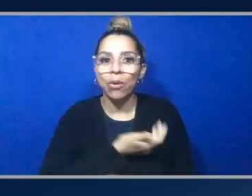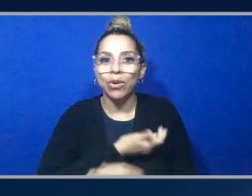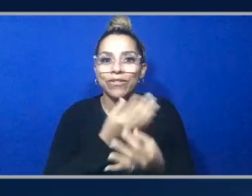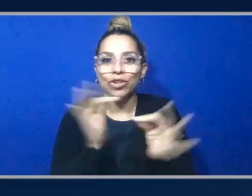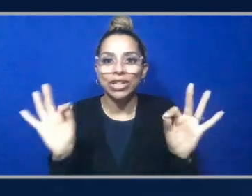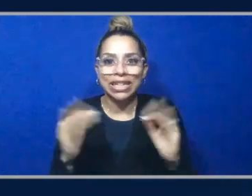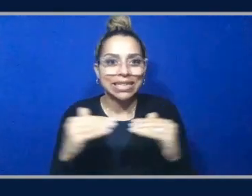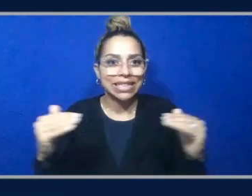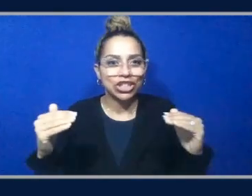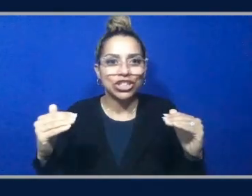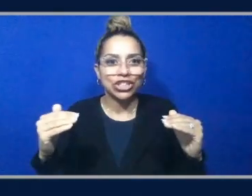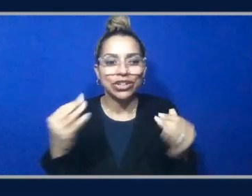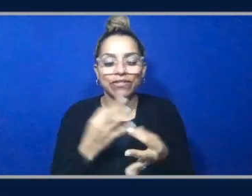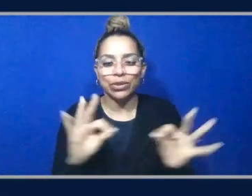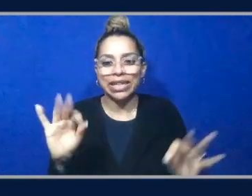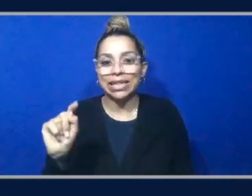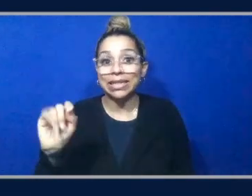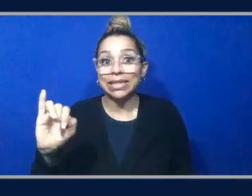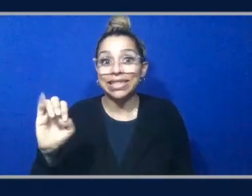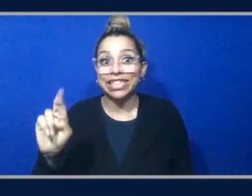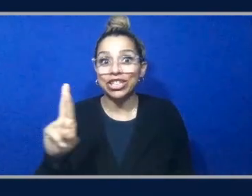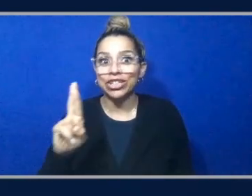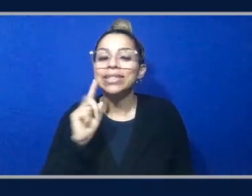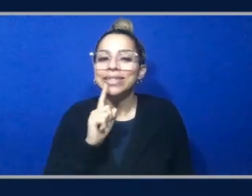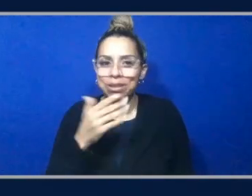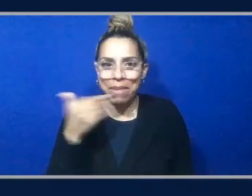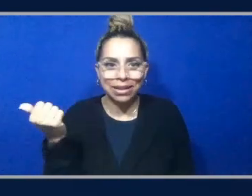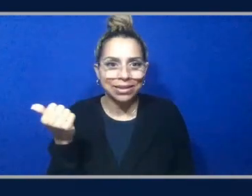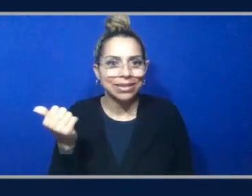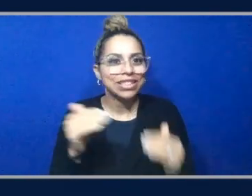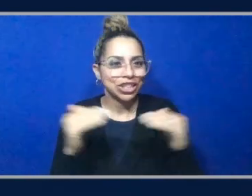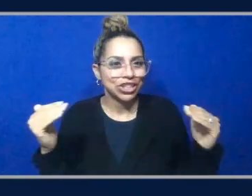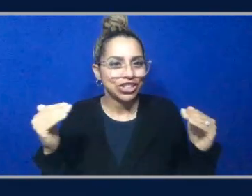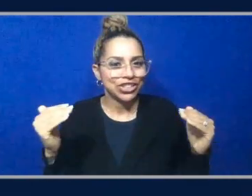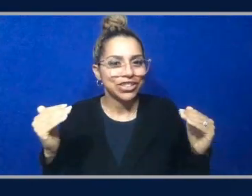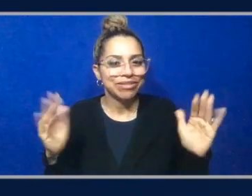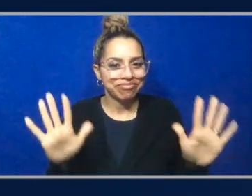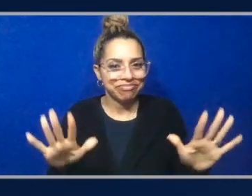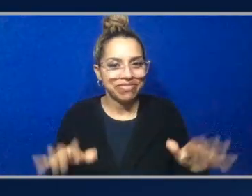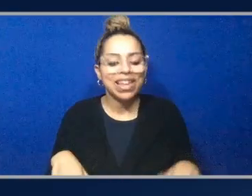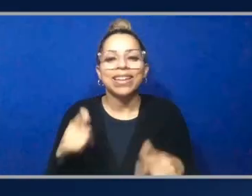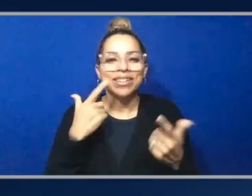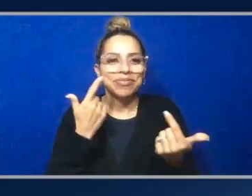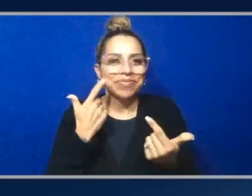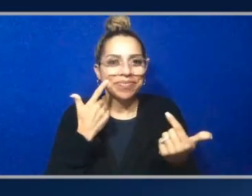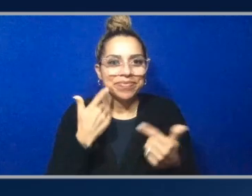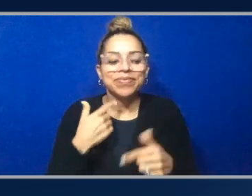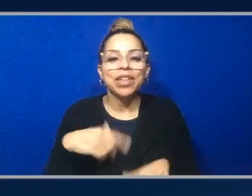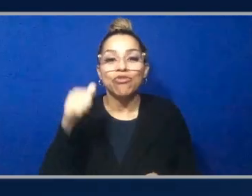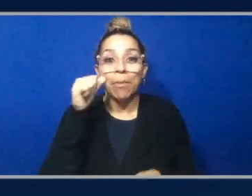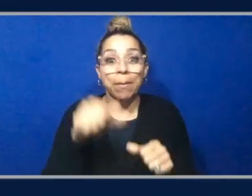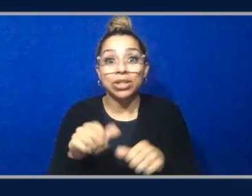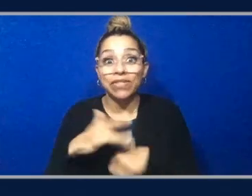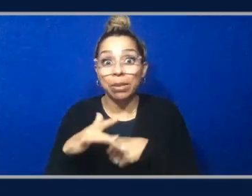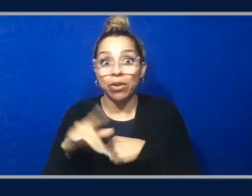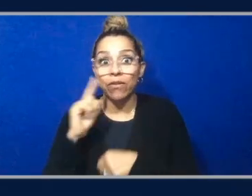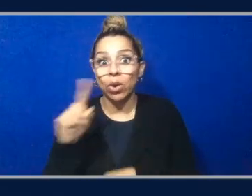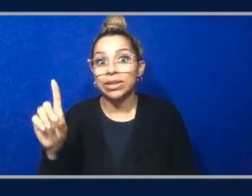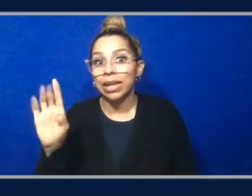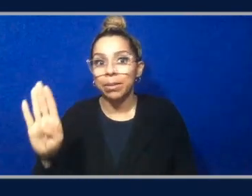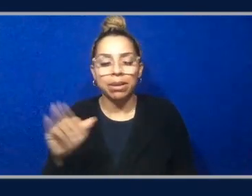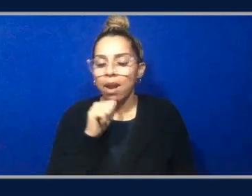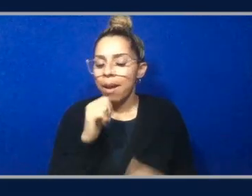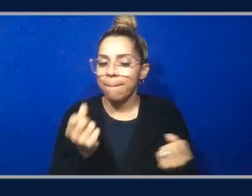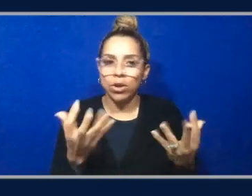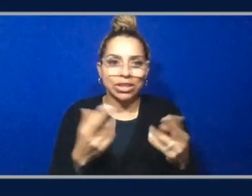tier. AWS. And keep in mind that the free tier is available for the database, but not for multi-region. No, correct, yeah.